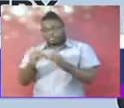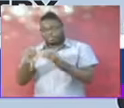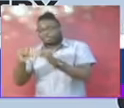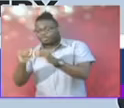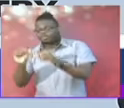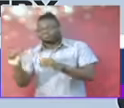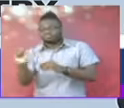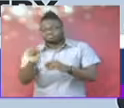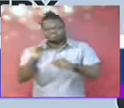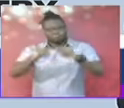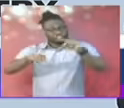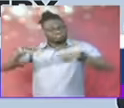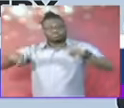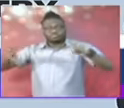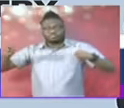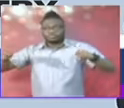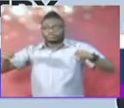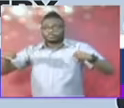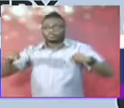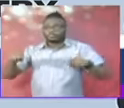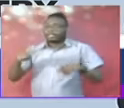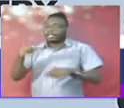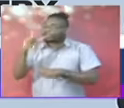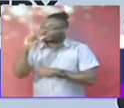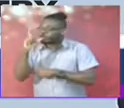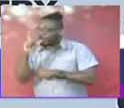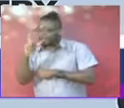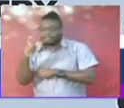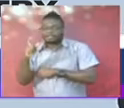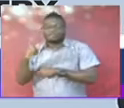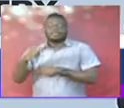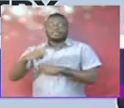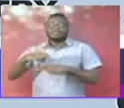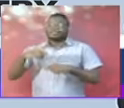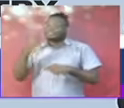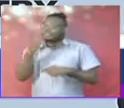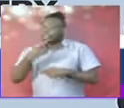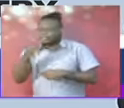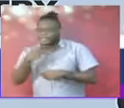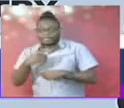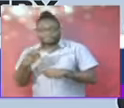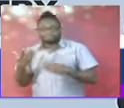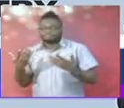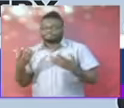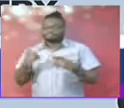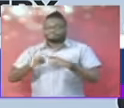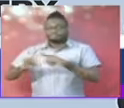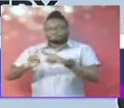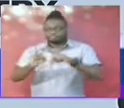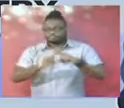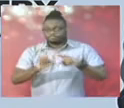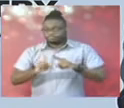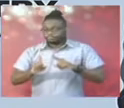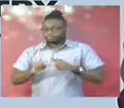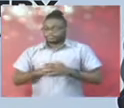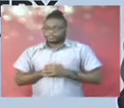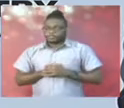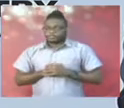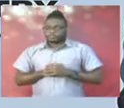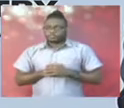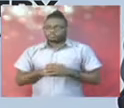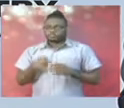asthma, or some other illness. So it depends on who is being infected. Trinidad would have had a death rate of about 1.7 in phase